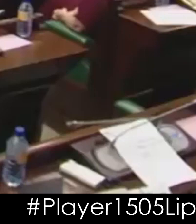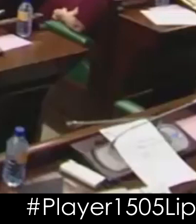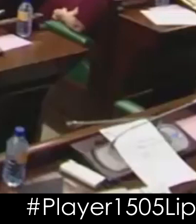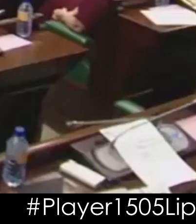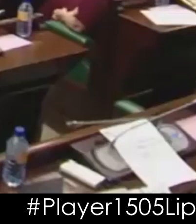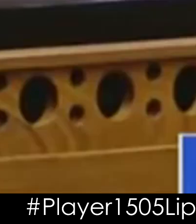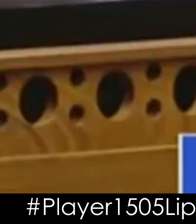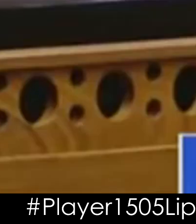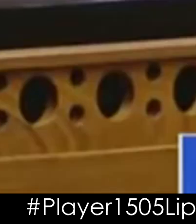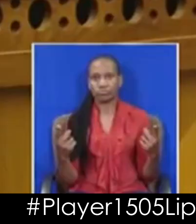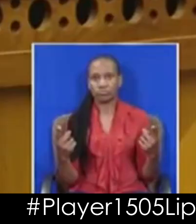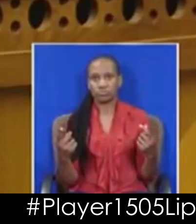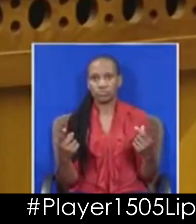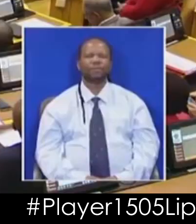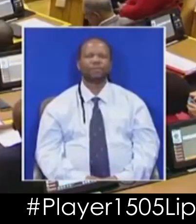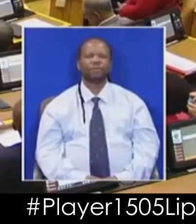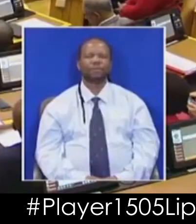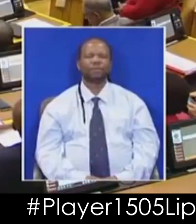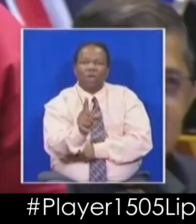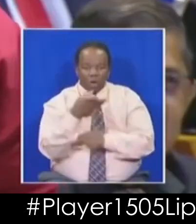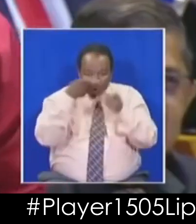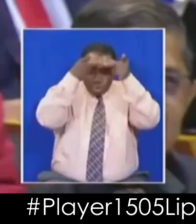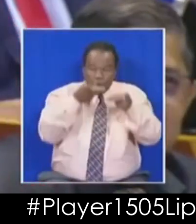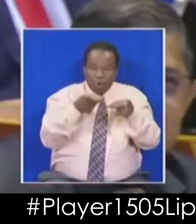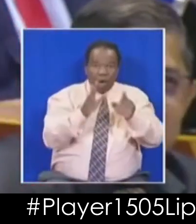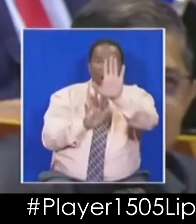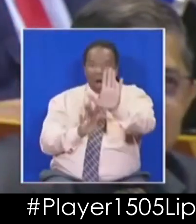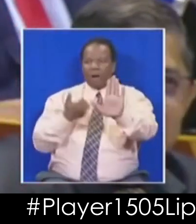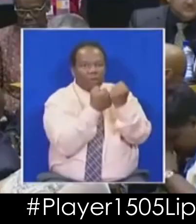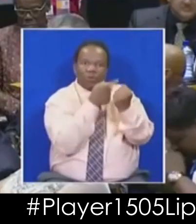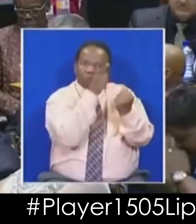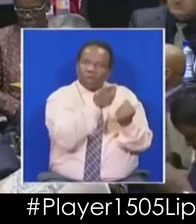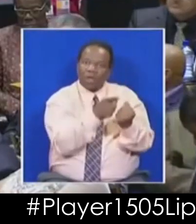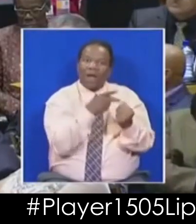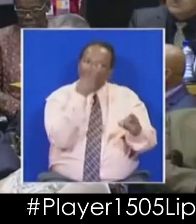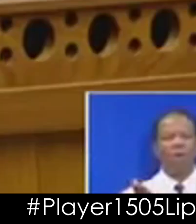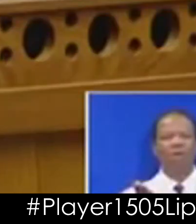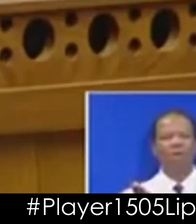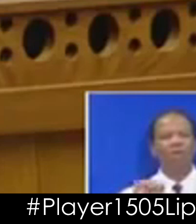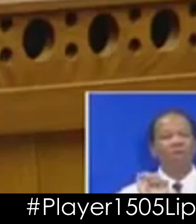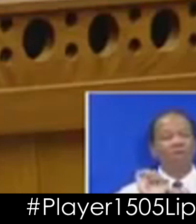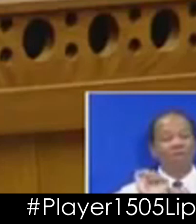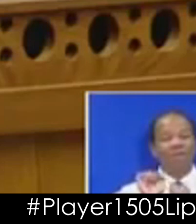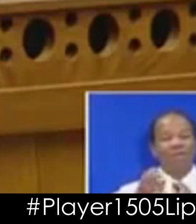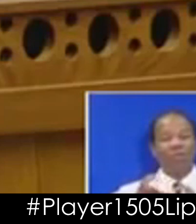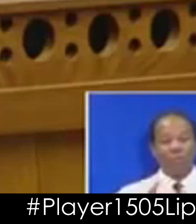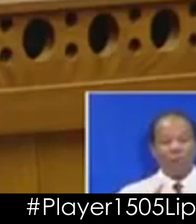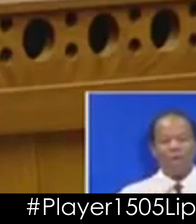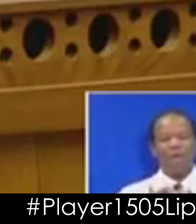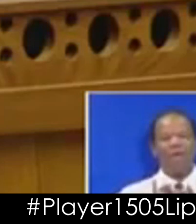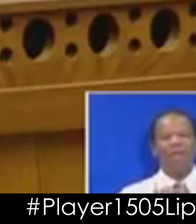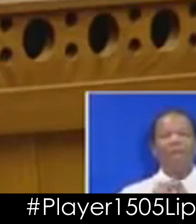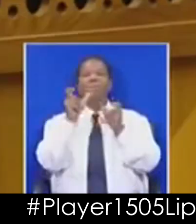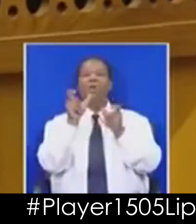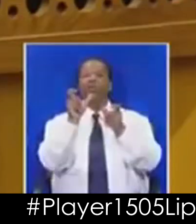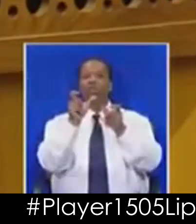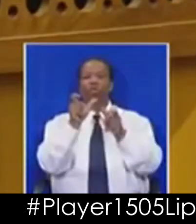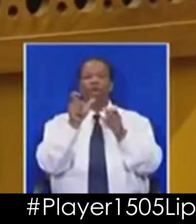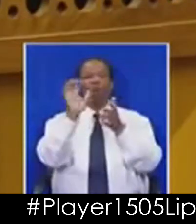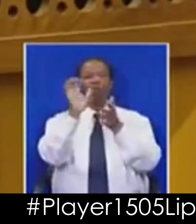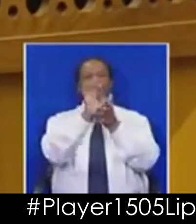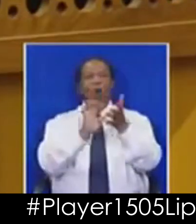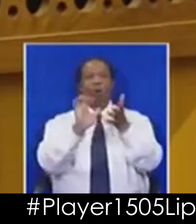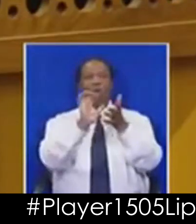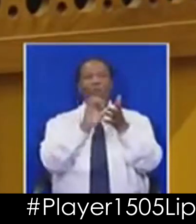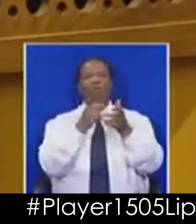of the work that you are doing. Bitch spirit. That is seven zimuti, man. Urban poet Kendrick Lamar says, we gonna